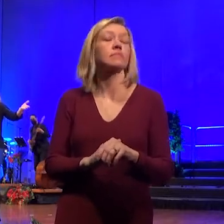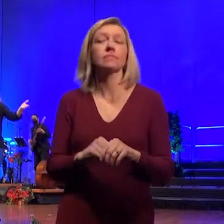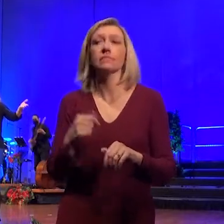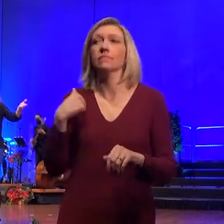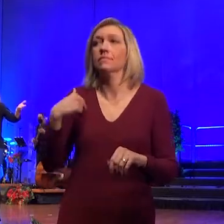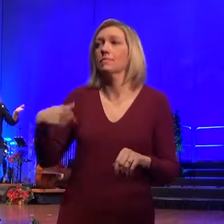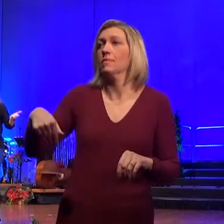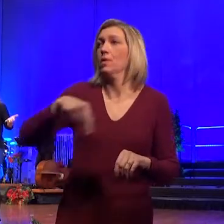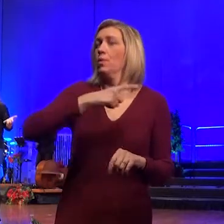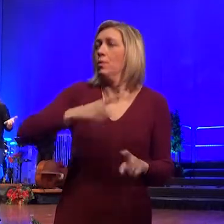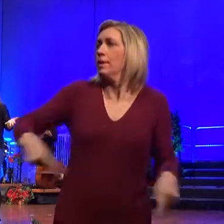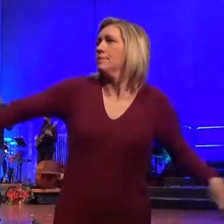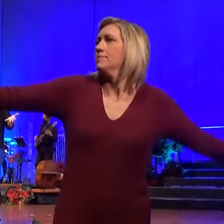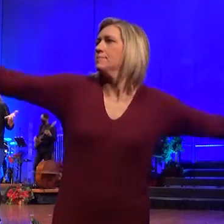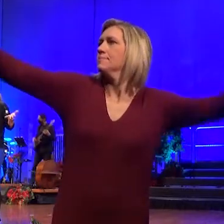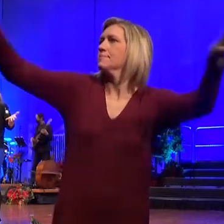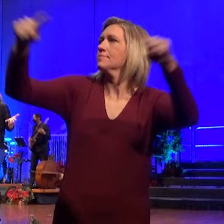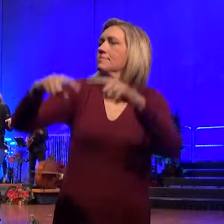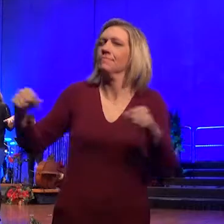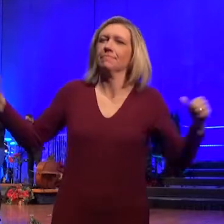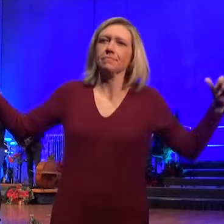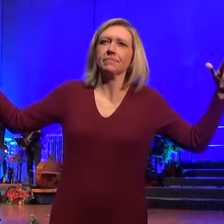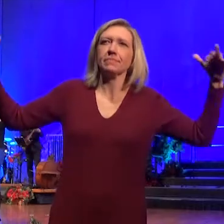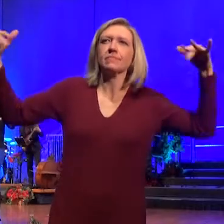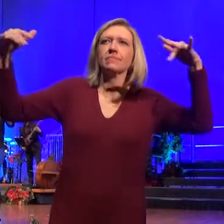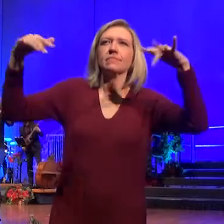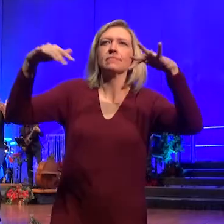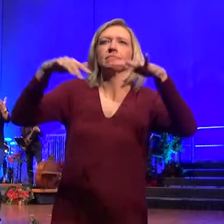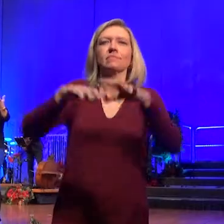We have come